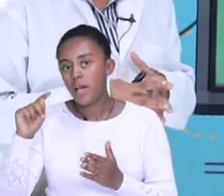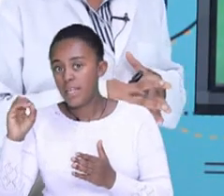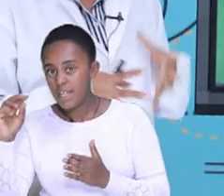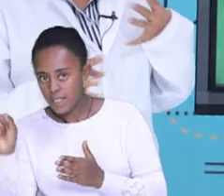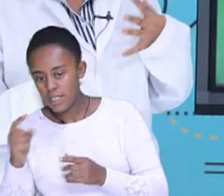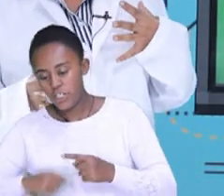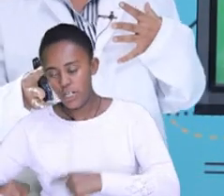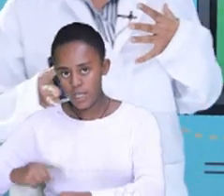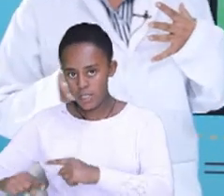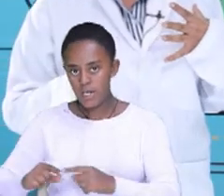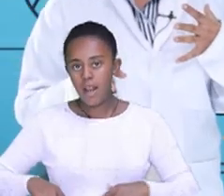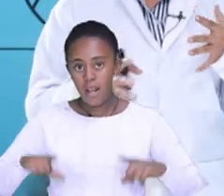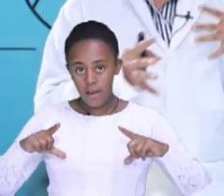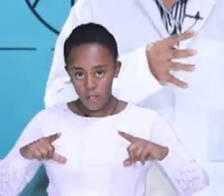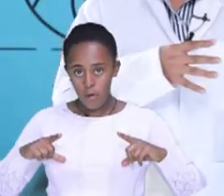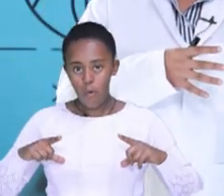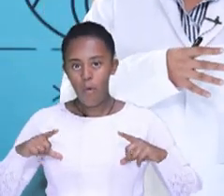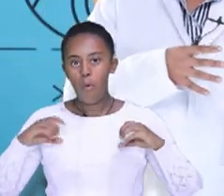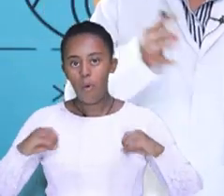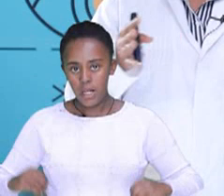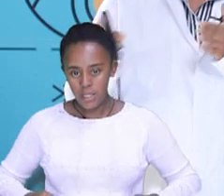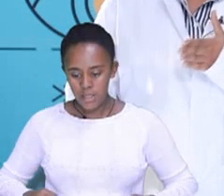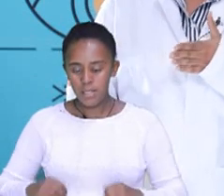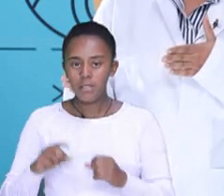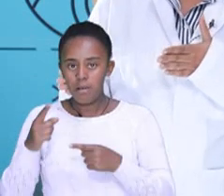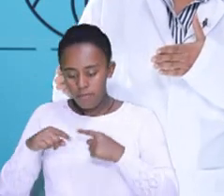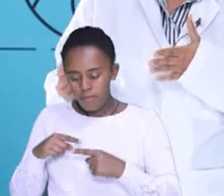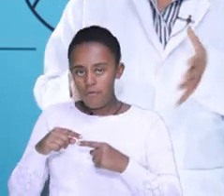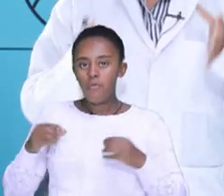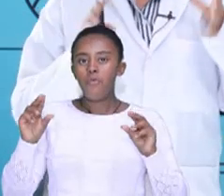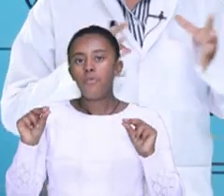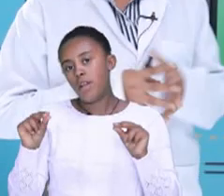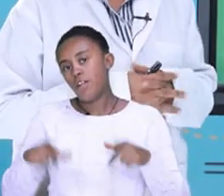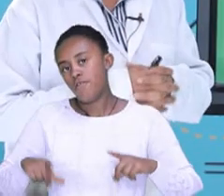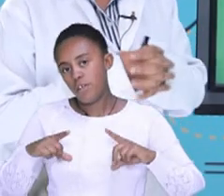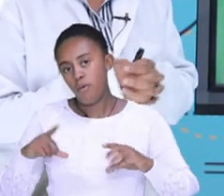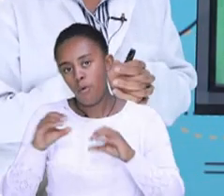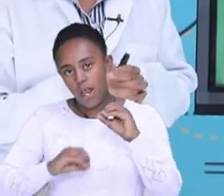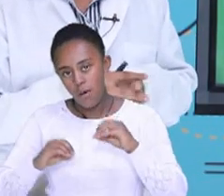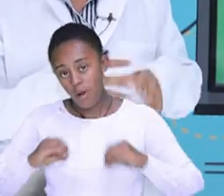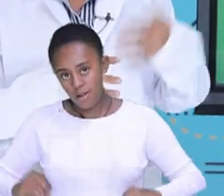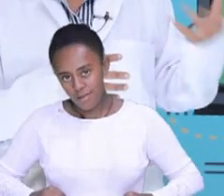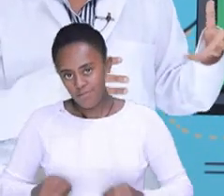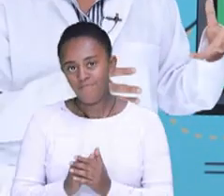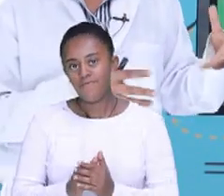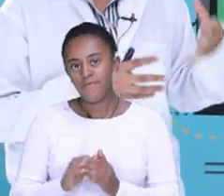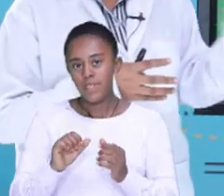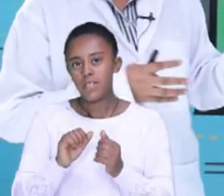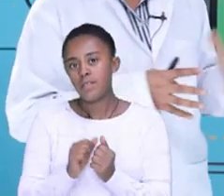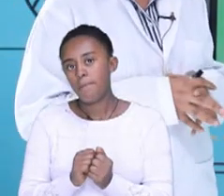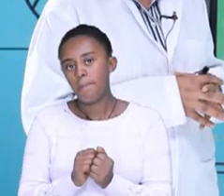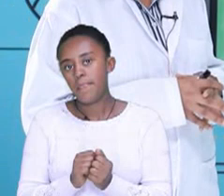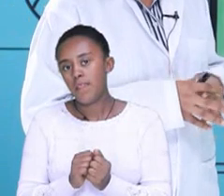states that living organisms arise from non-living organisms. This theory later on disproved